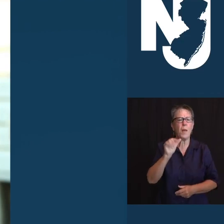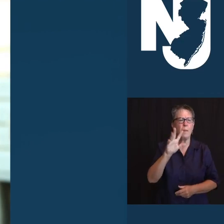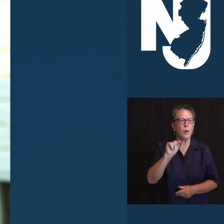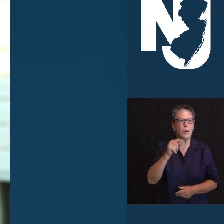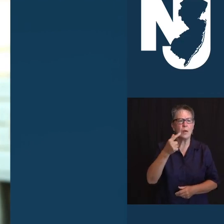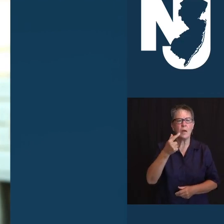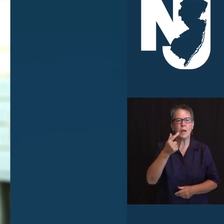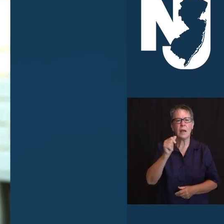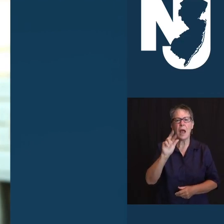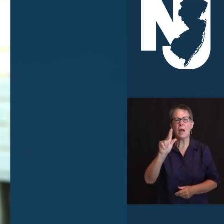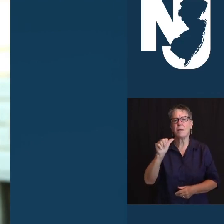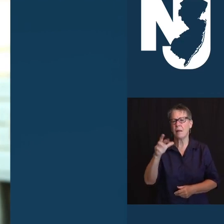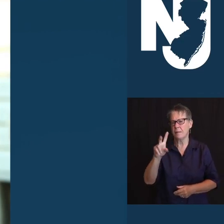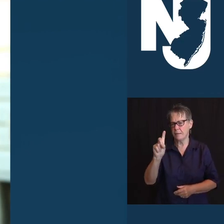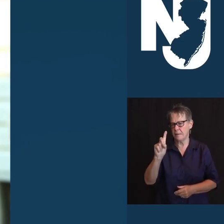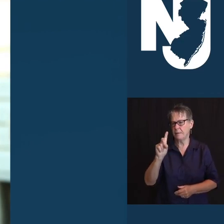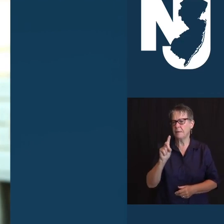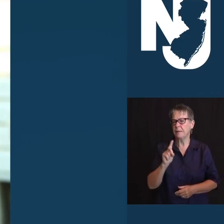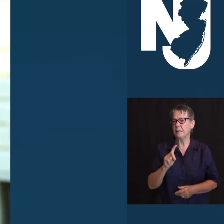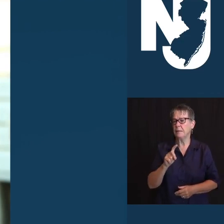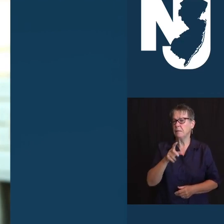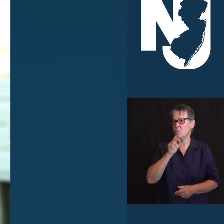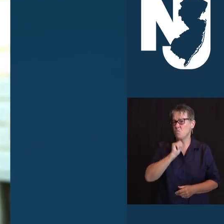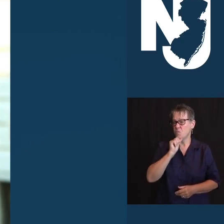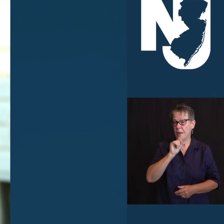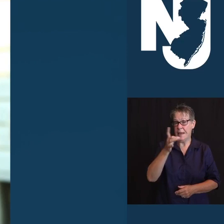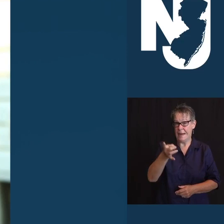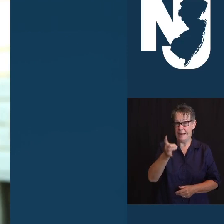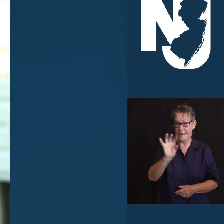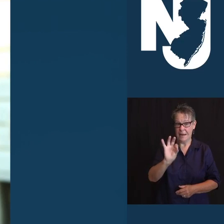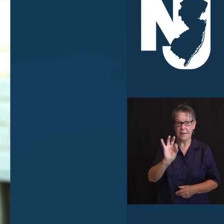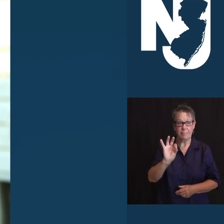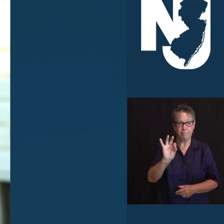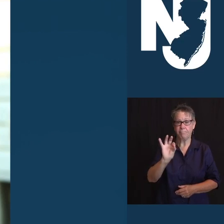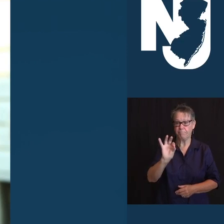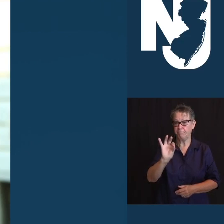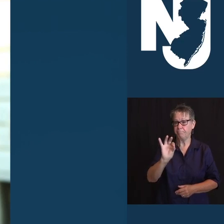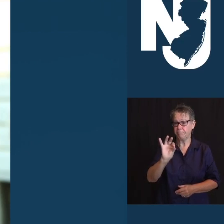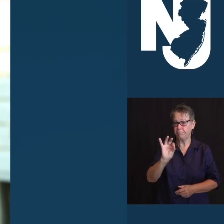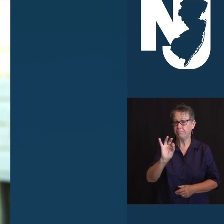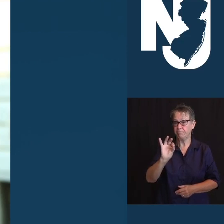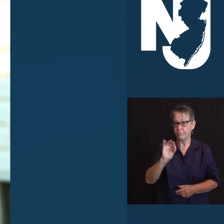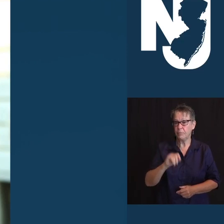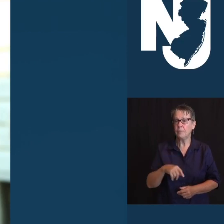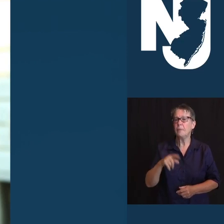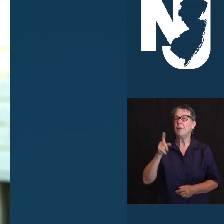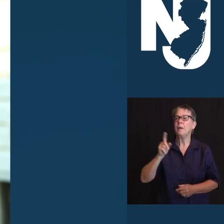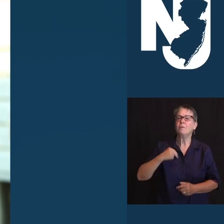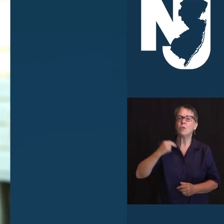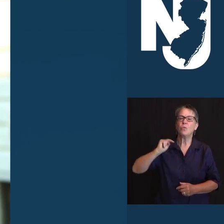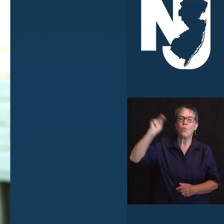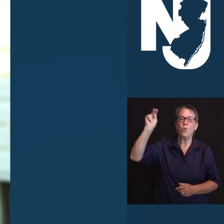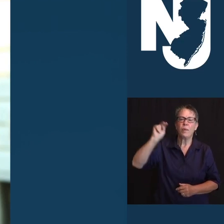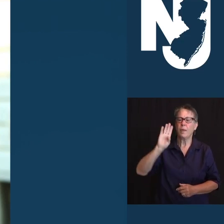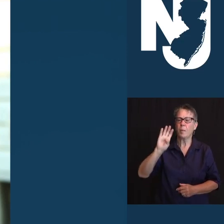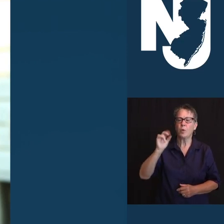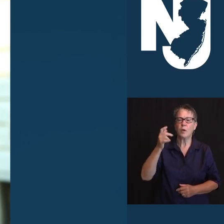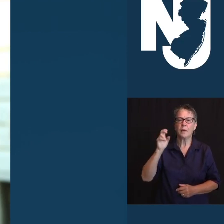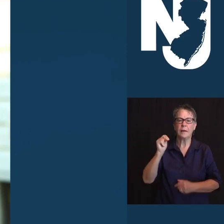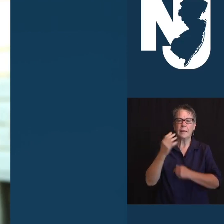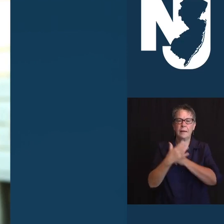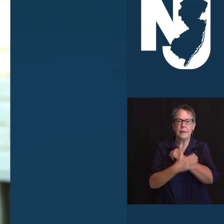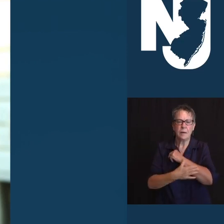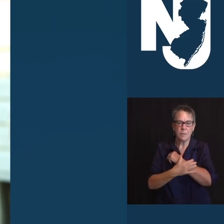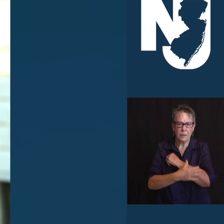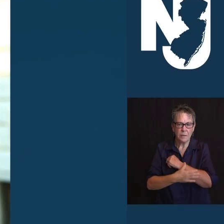and lived in Westwood in Bergen County, and what a life he led. He grew up, as he put it, within walking distance of Canada in